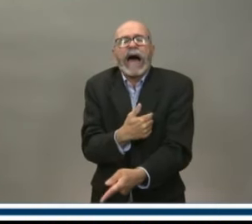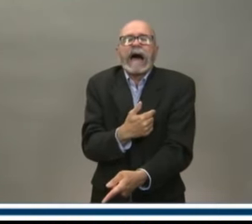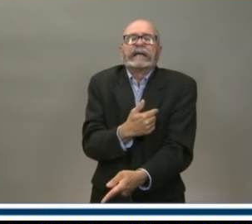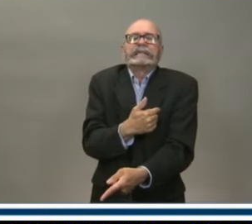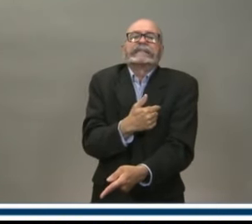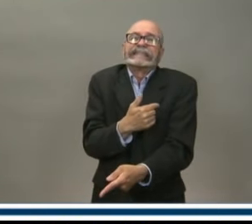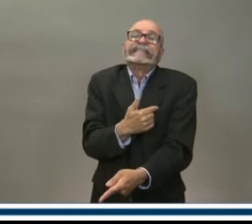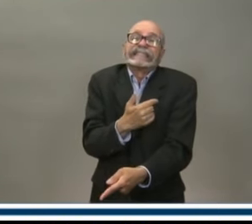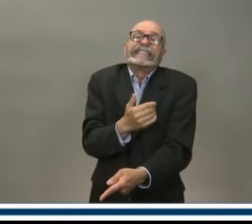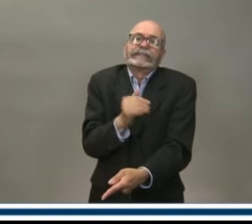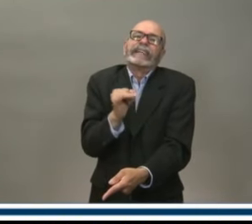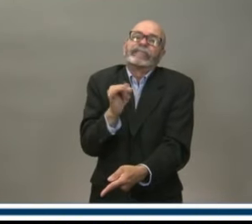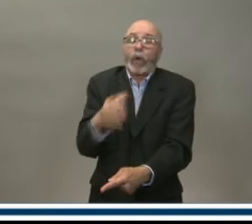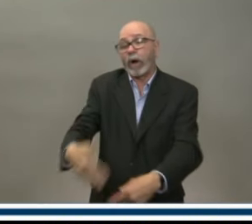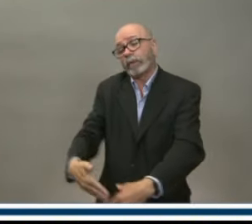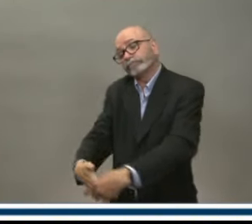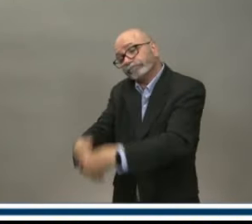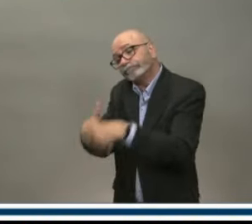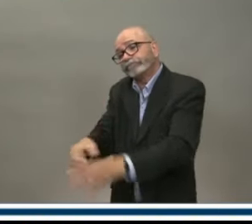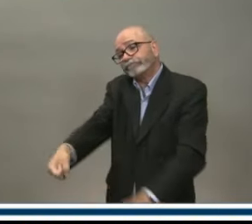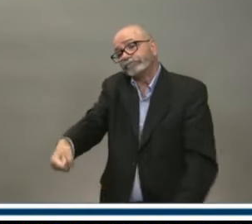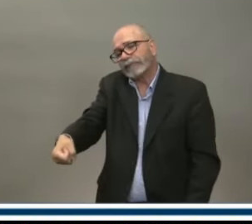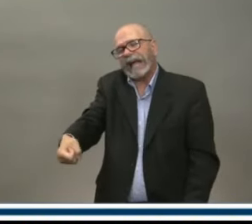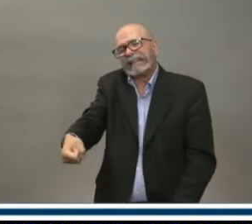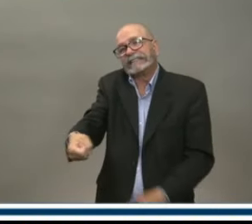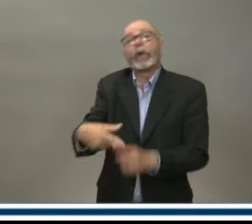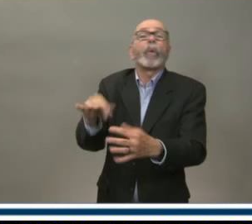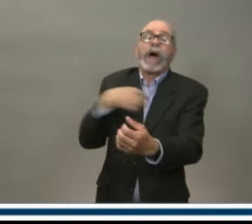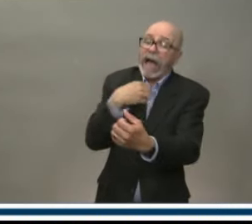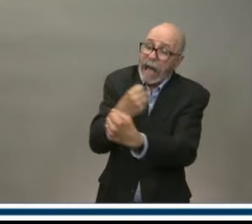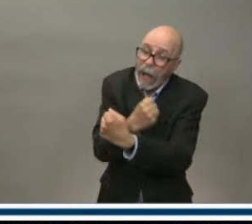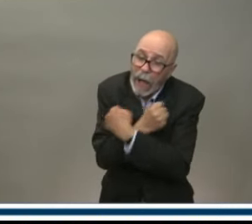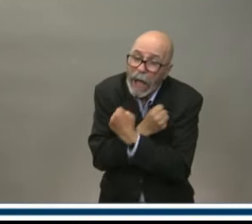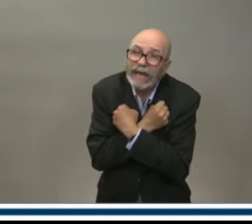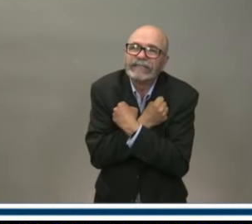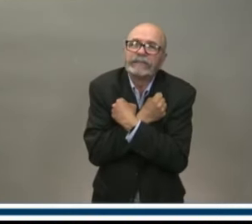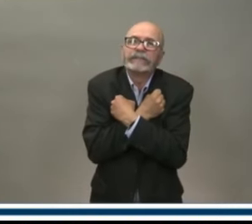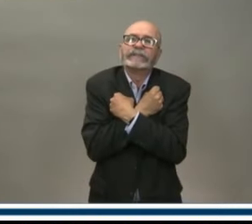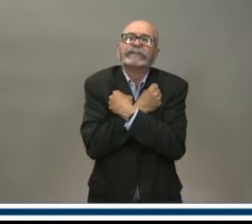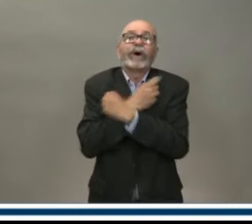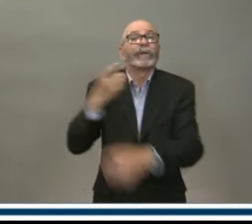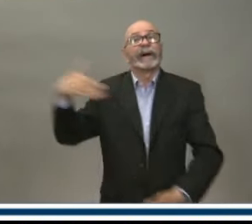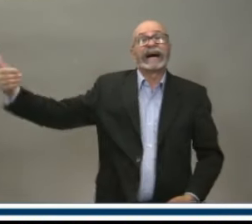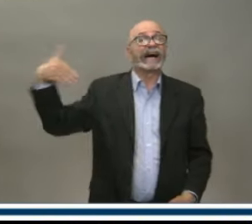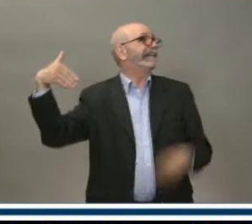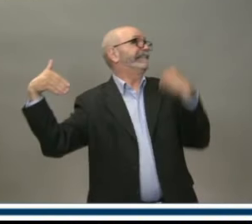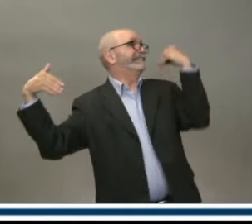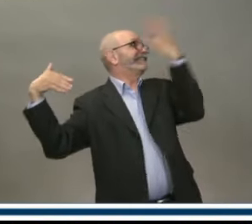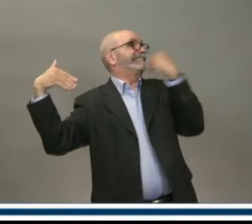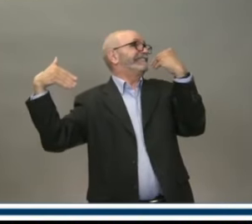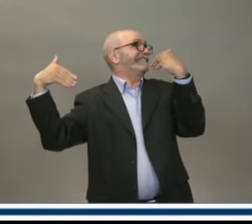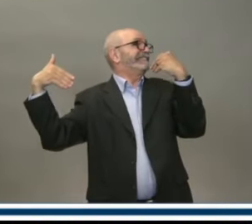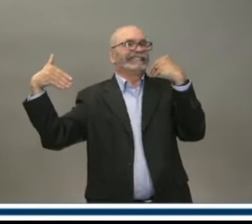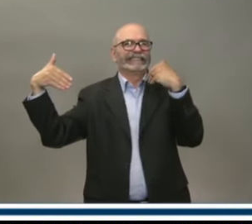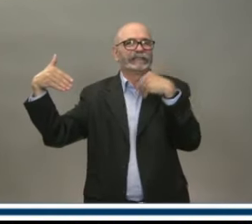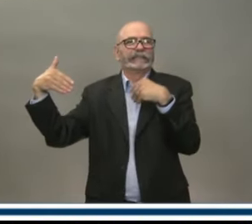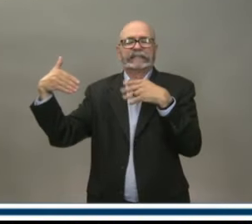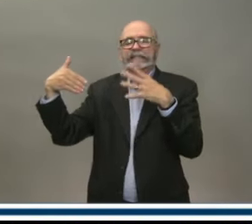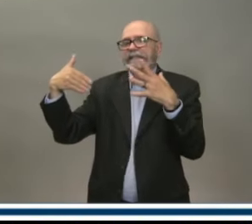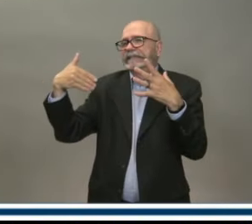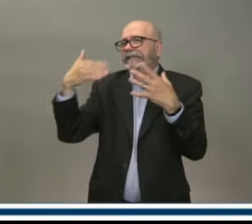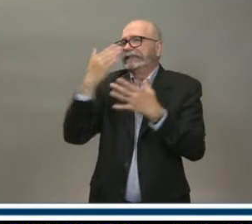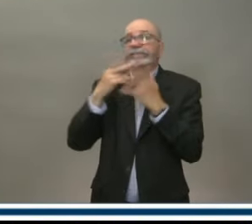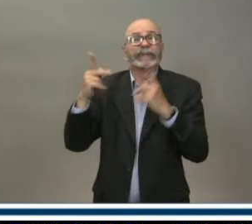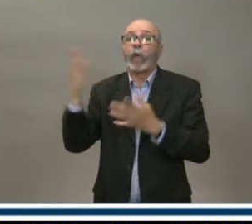of handshakes or even hugs, getting a photo together. Some people are offering bringing food to